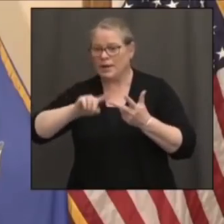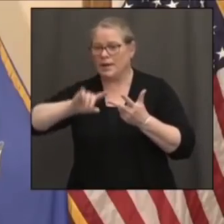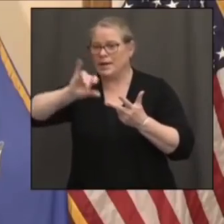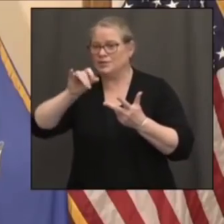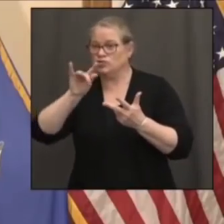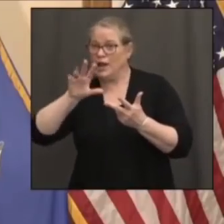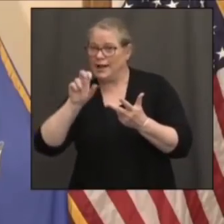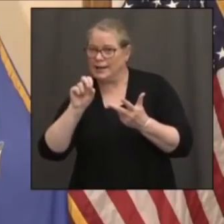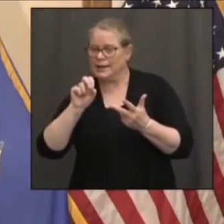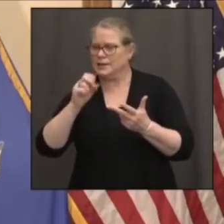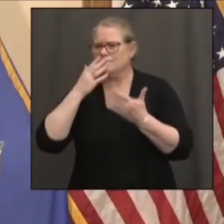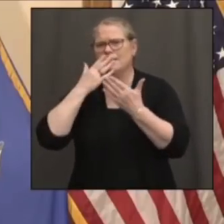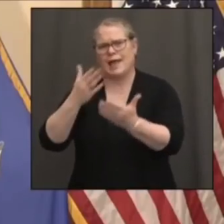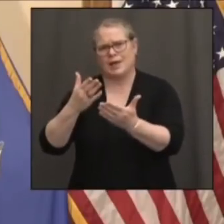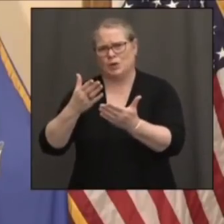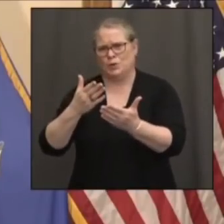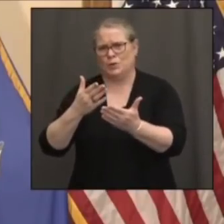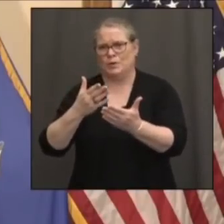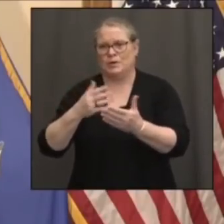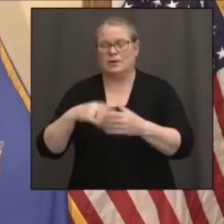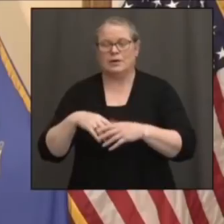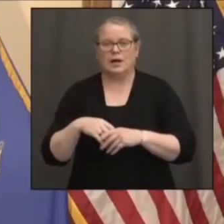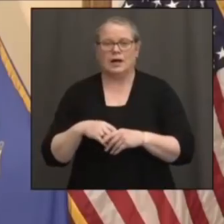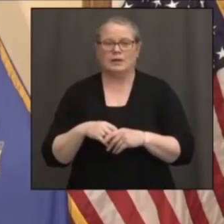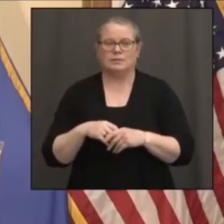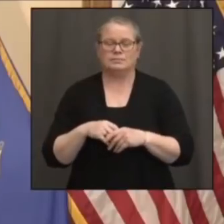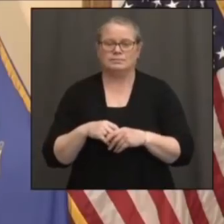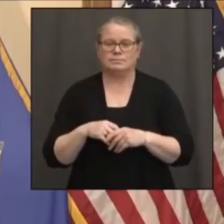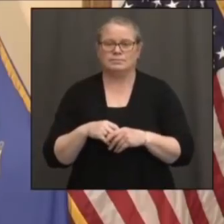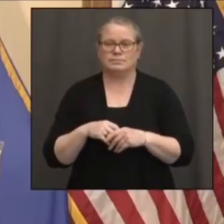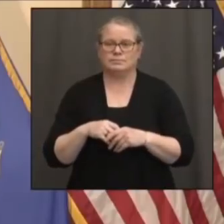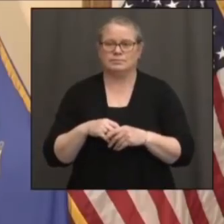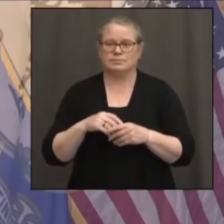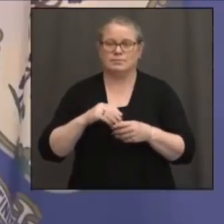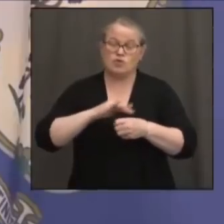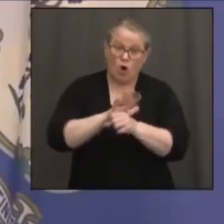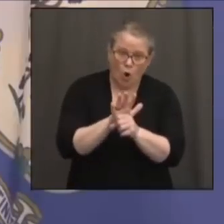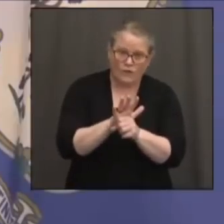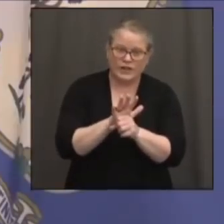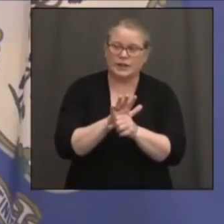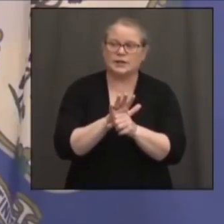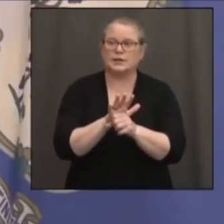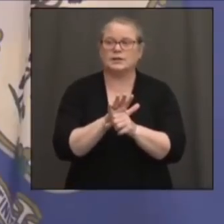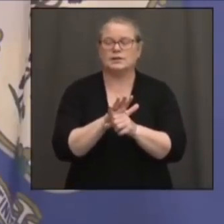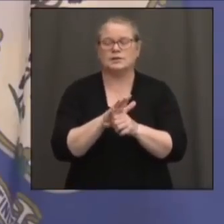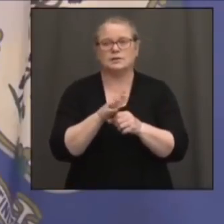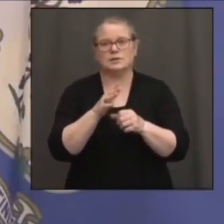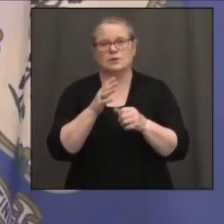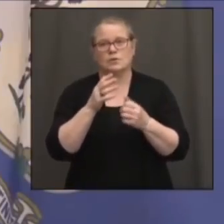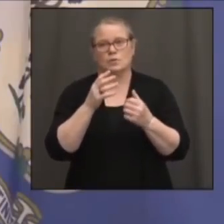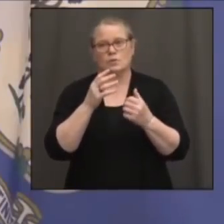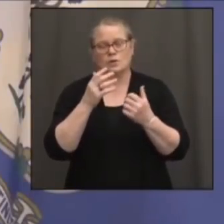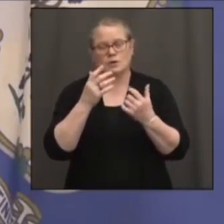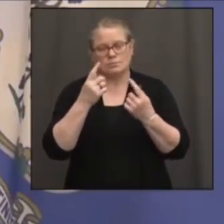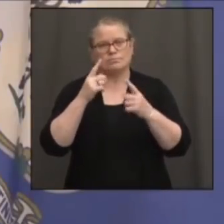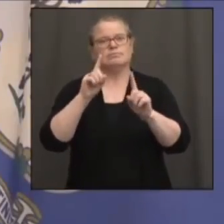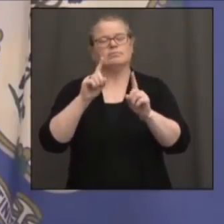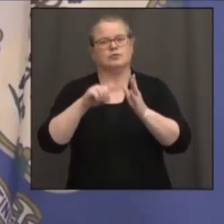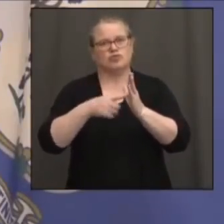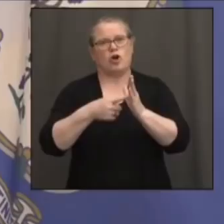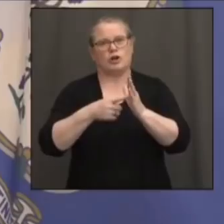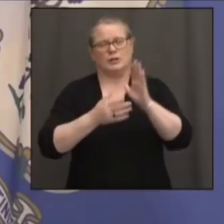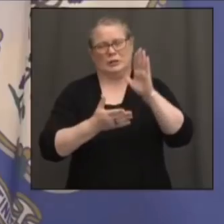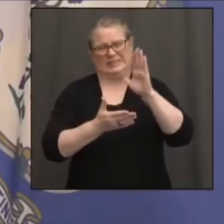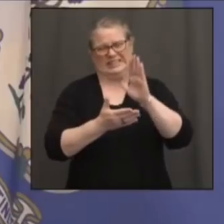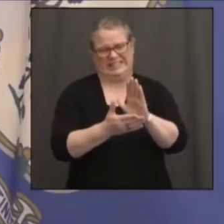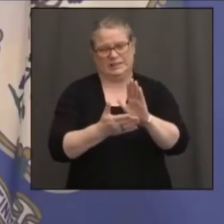thank you. Maybe winning the war physically when it comes to COVID, we still have a lot of healing to do, and that keeps people safe, and your work